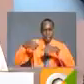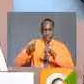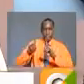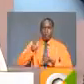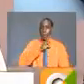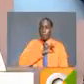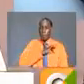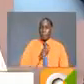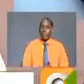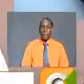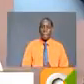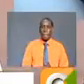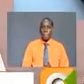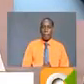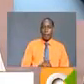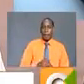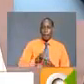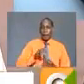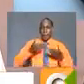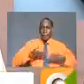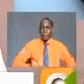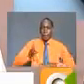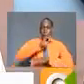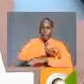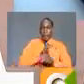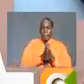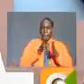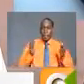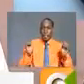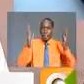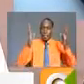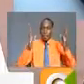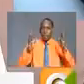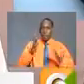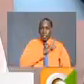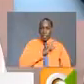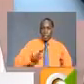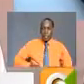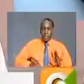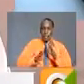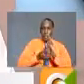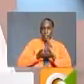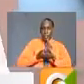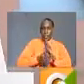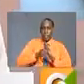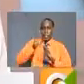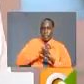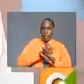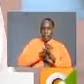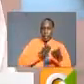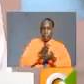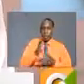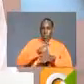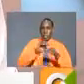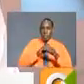profit. Their birthdays are major events on the religious calendar of their devotees who raise money to